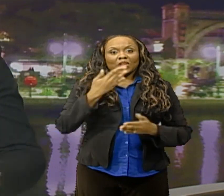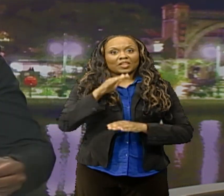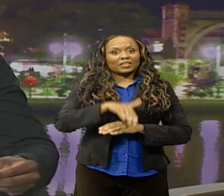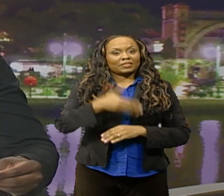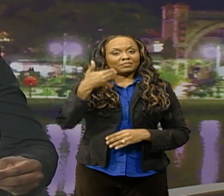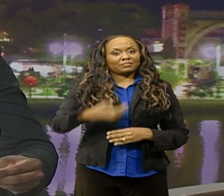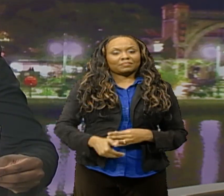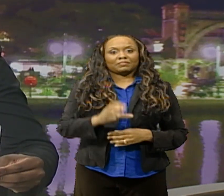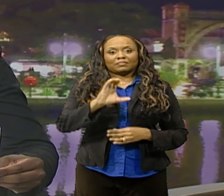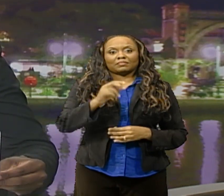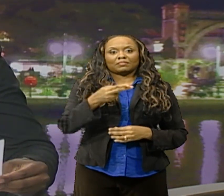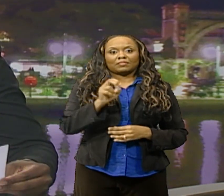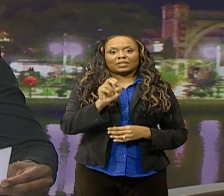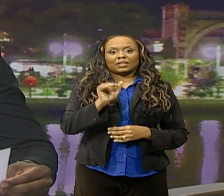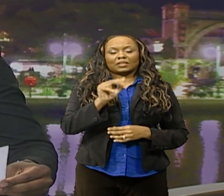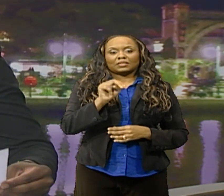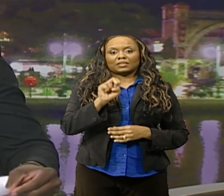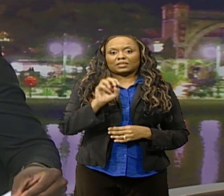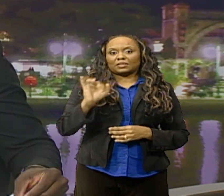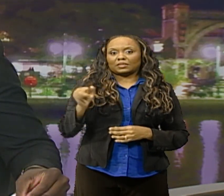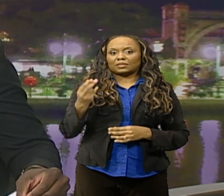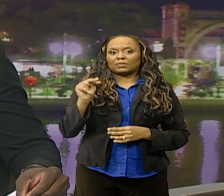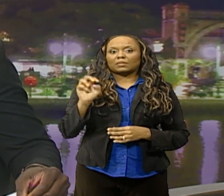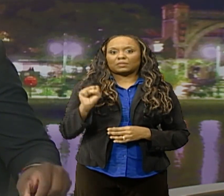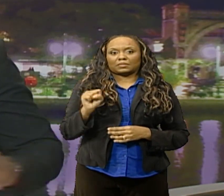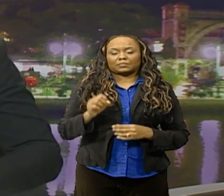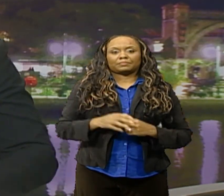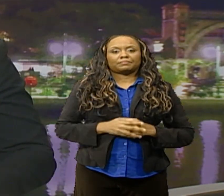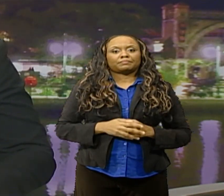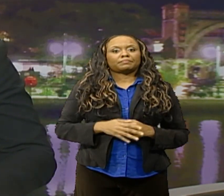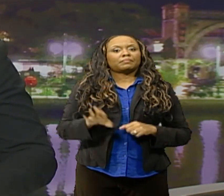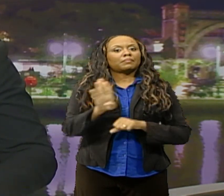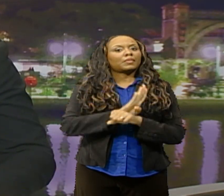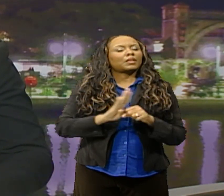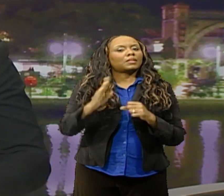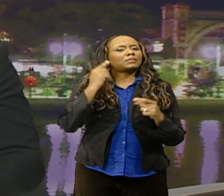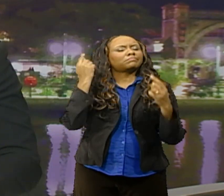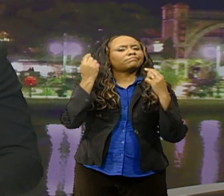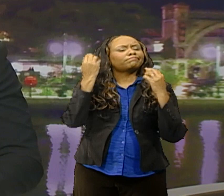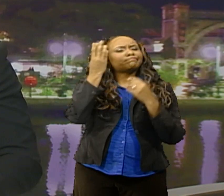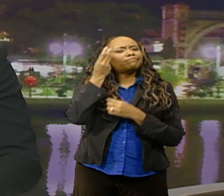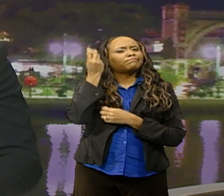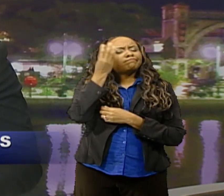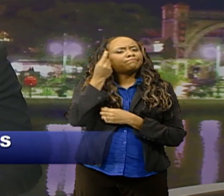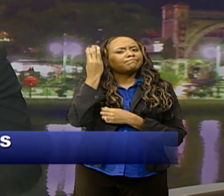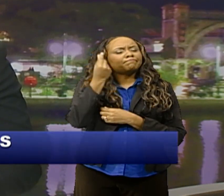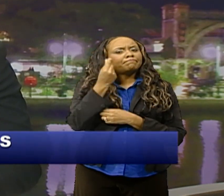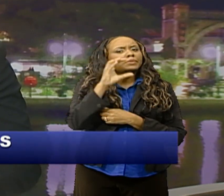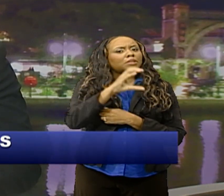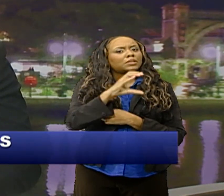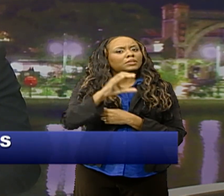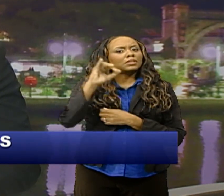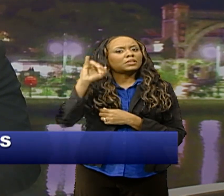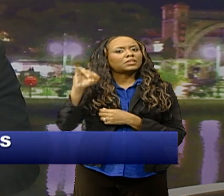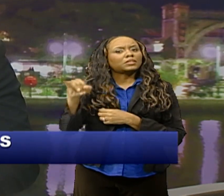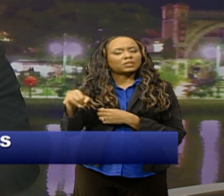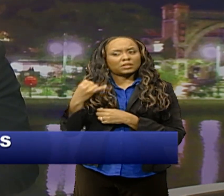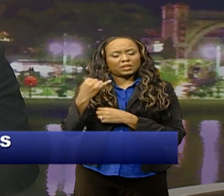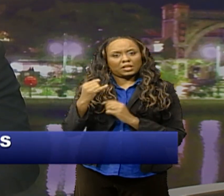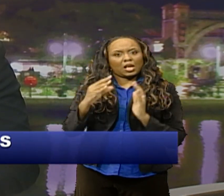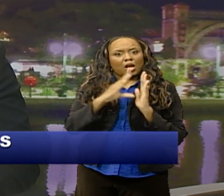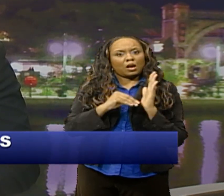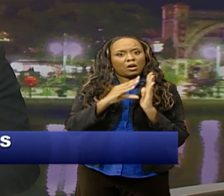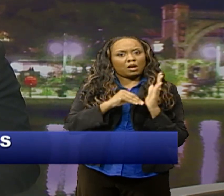Good evening, I'm Shane Jones, leading the news at 7. Barbados is considering the Caribbean Court of Justice model as